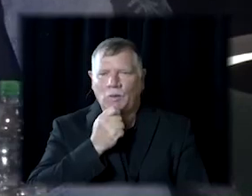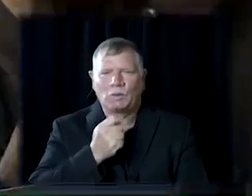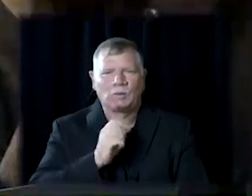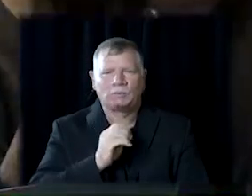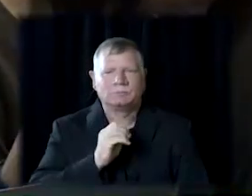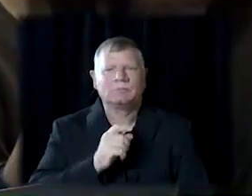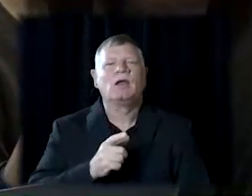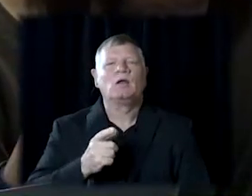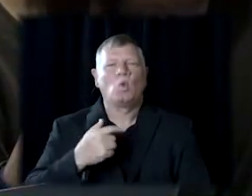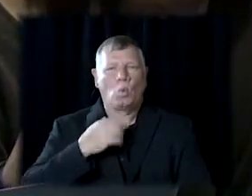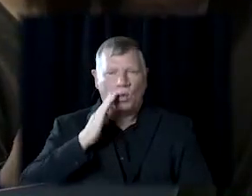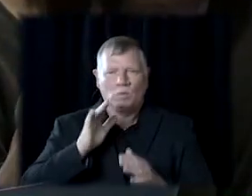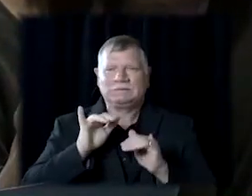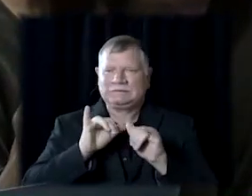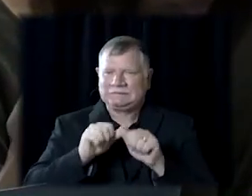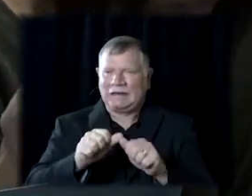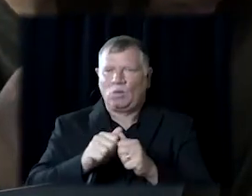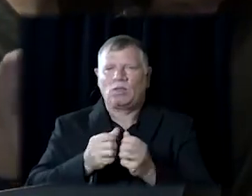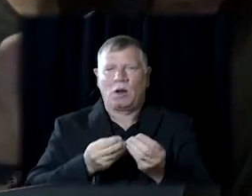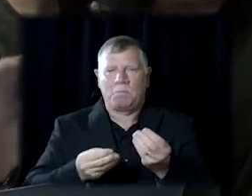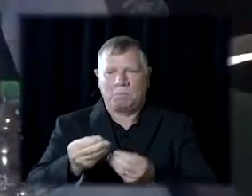We will stay within our budget.